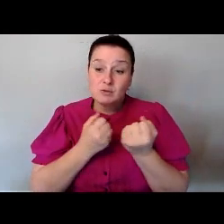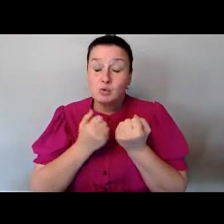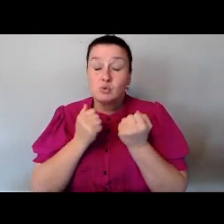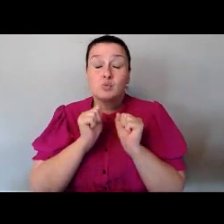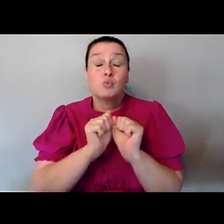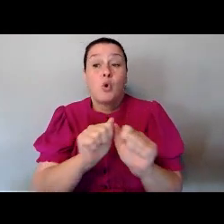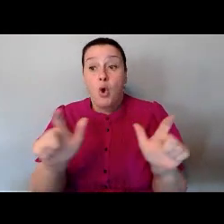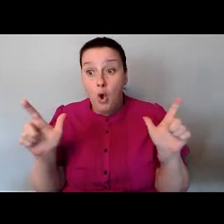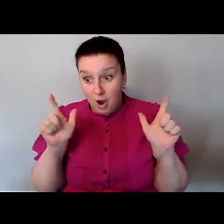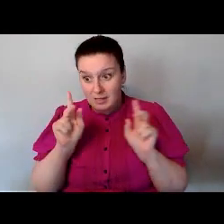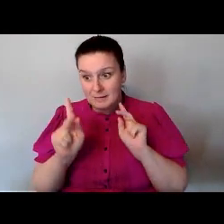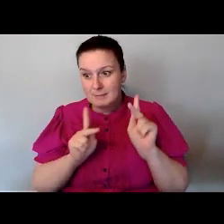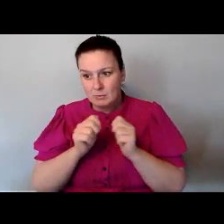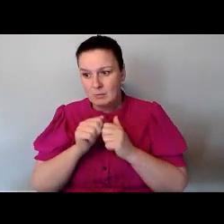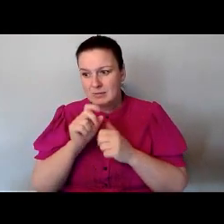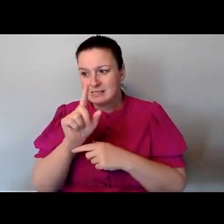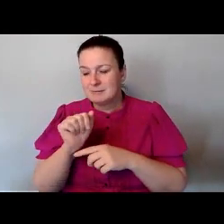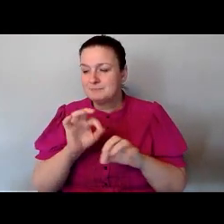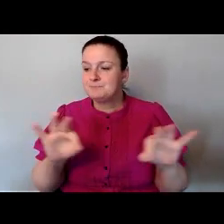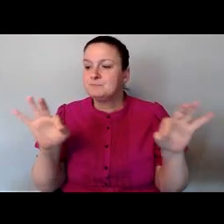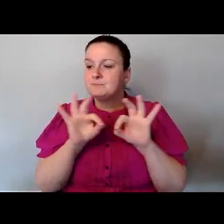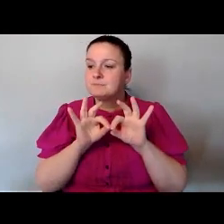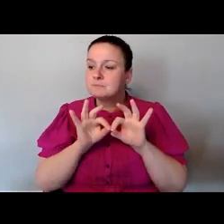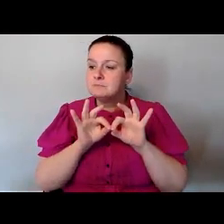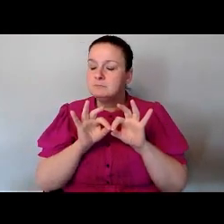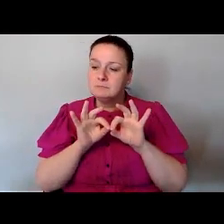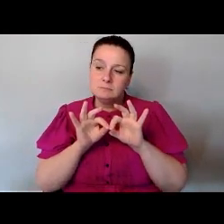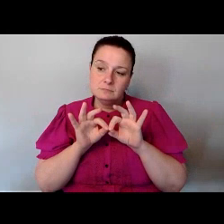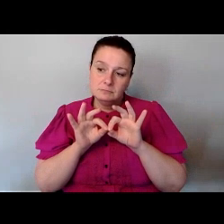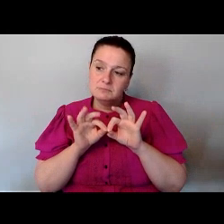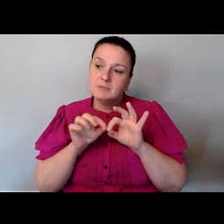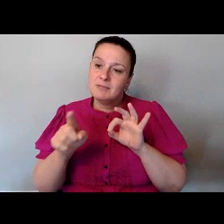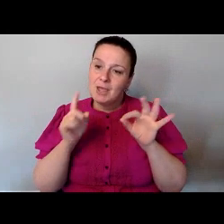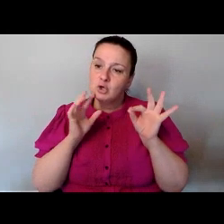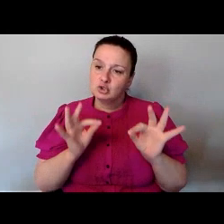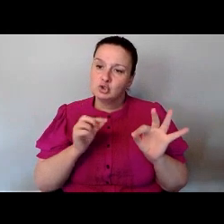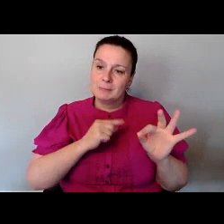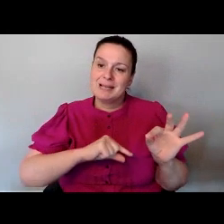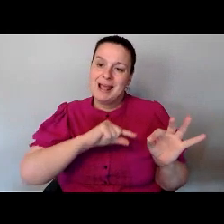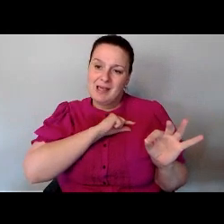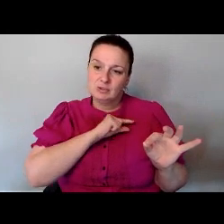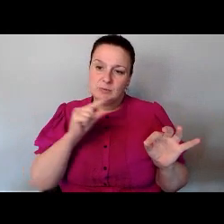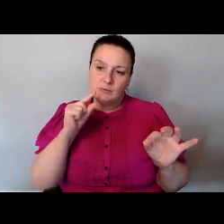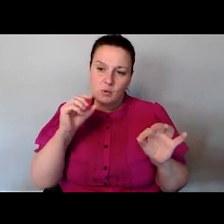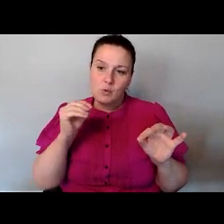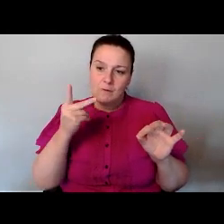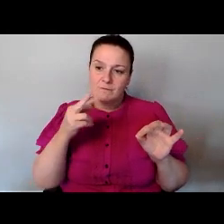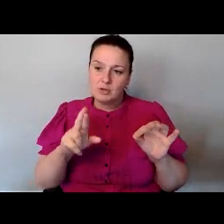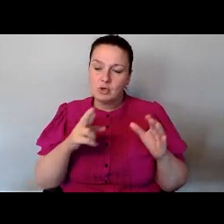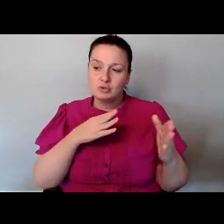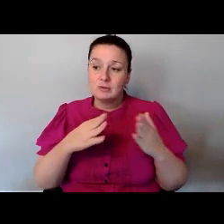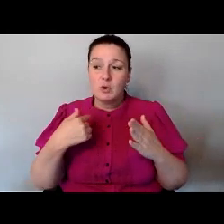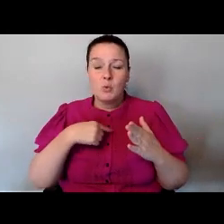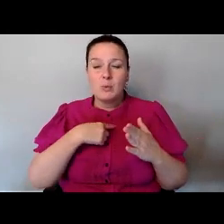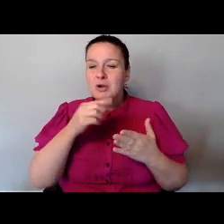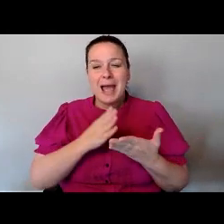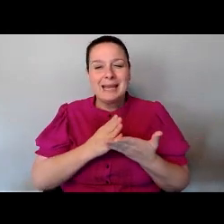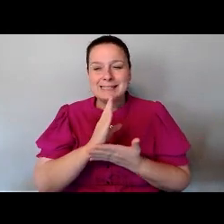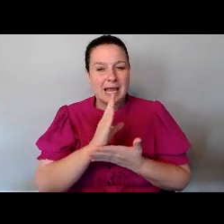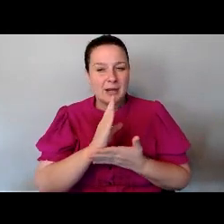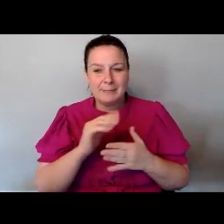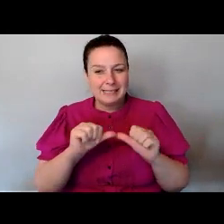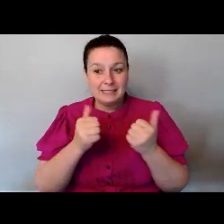with disabilities, as long as they are determined eligible for OVR. So that we aren't an entitlement agency,